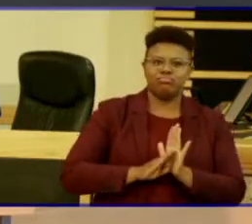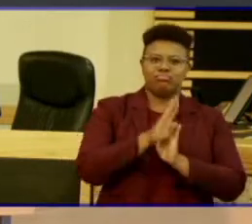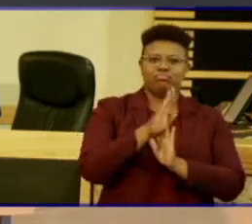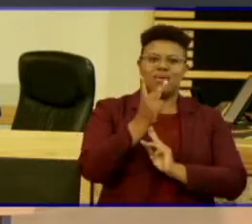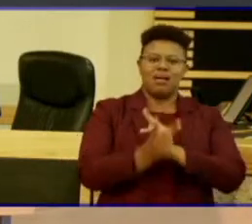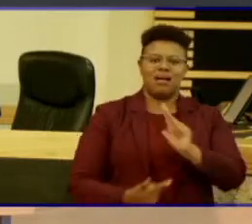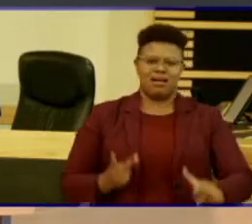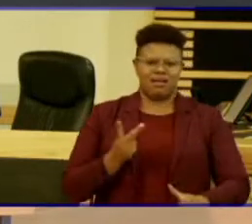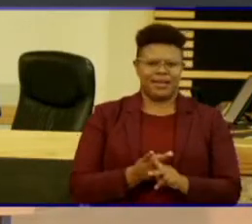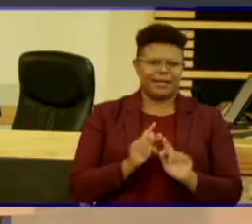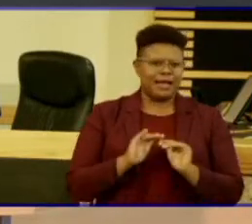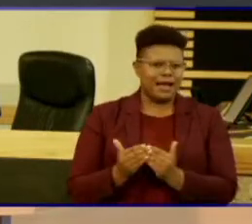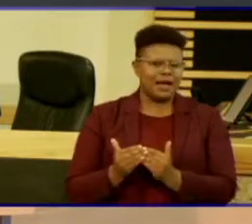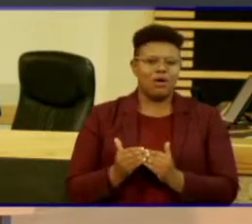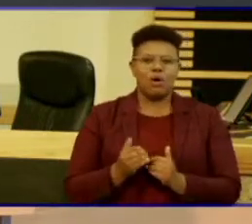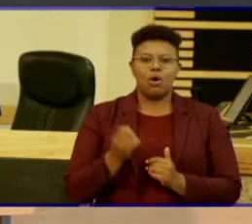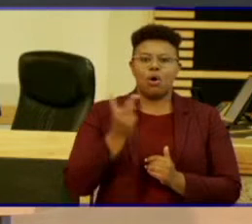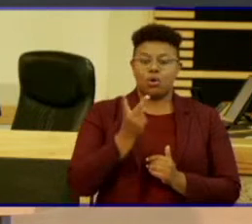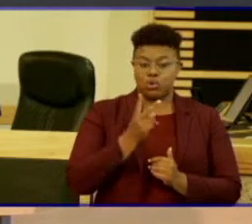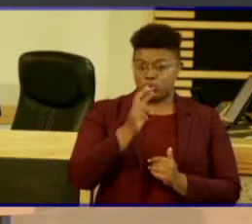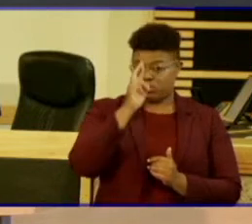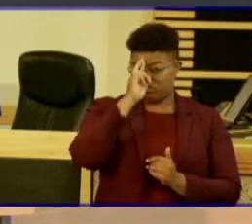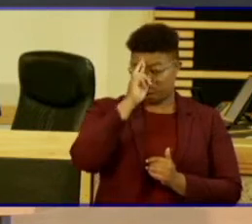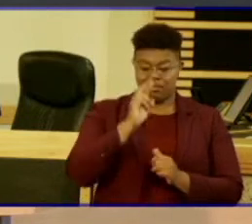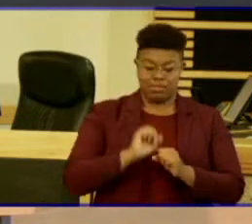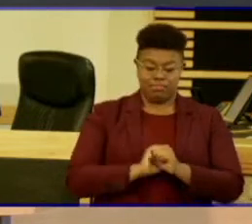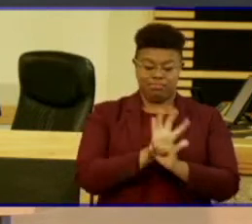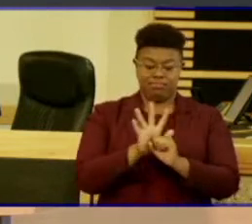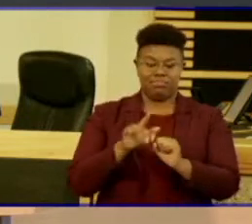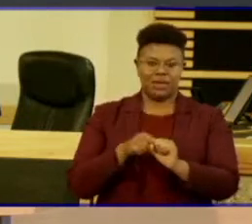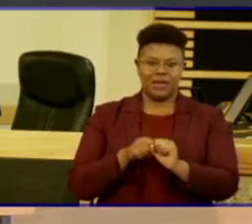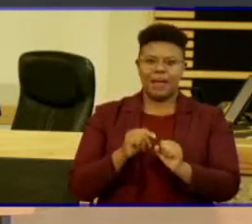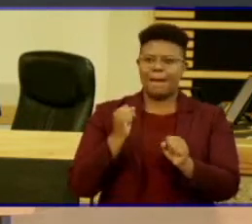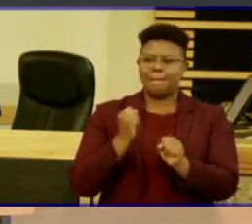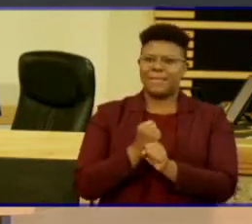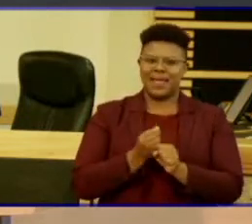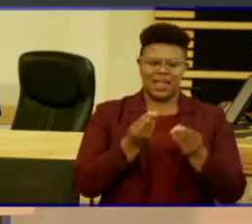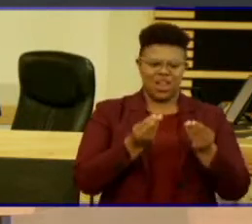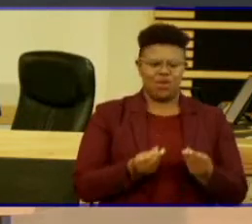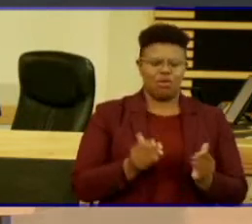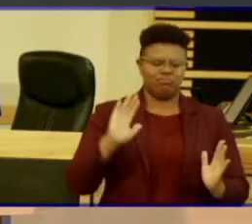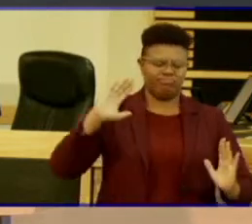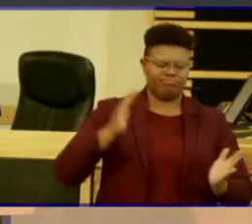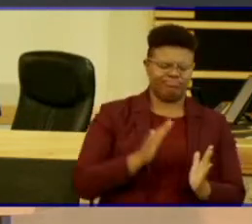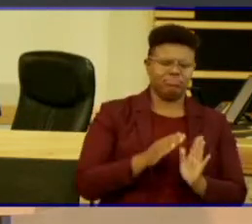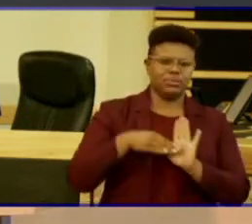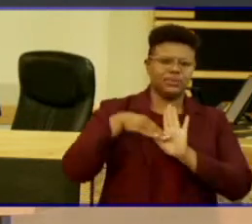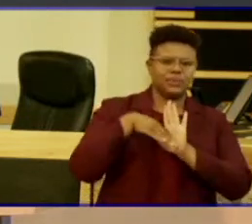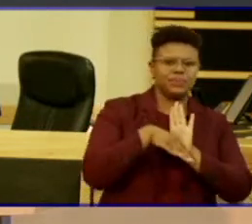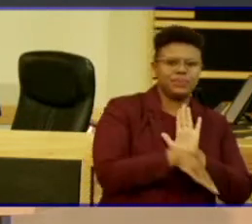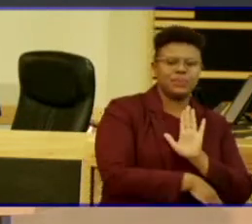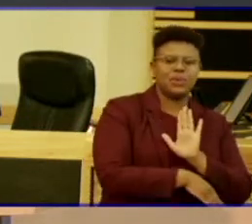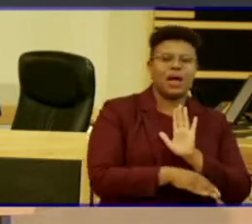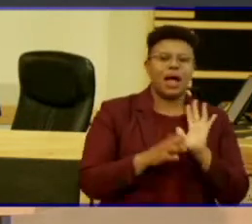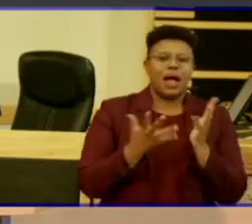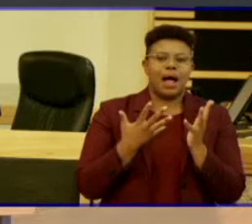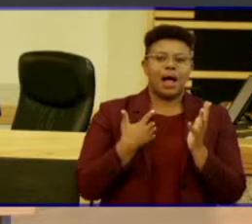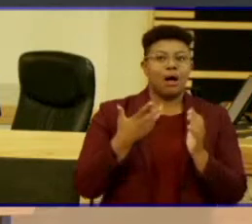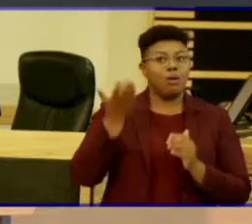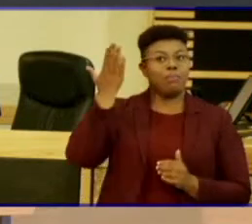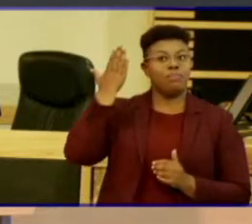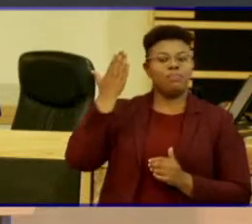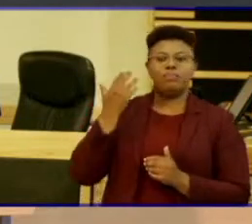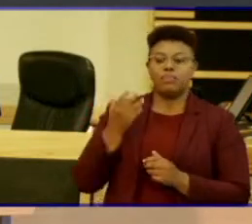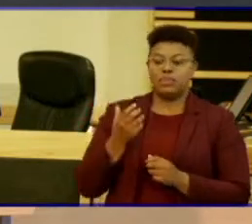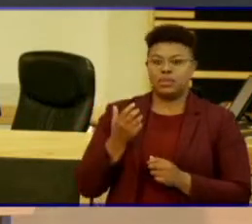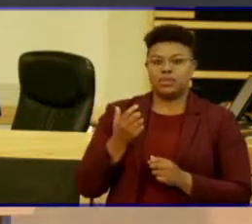time to deliver the knockout blow to the virus and to accelerate the pursuit of the initial goals we set at the beginning